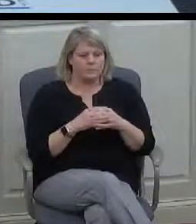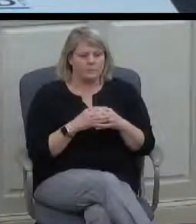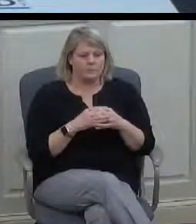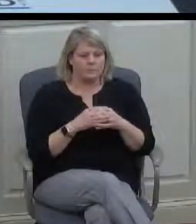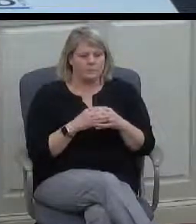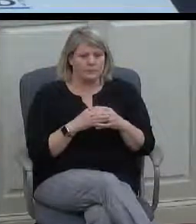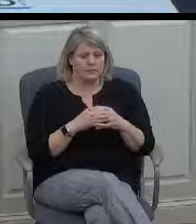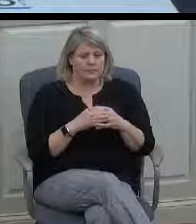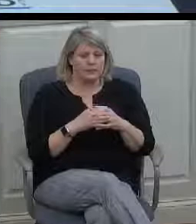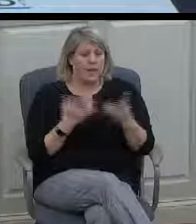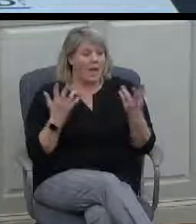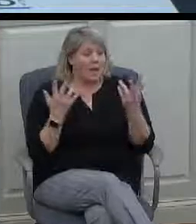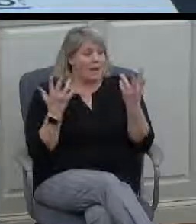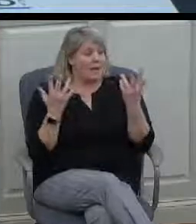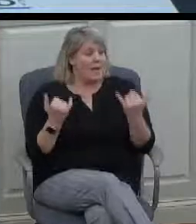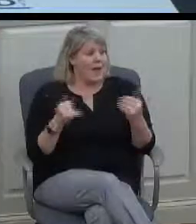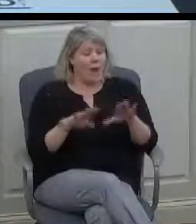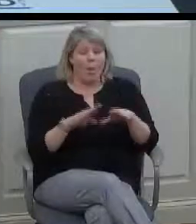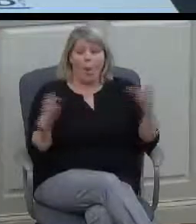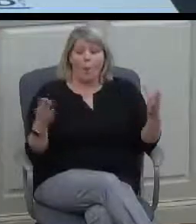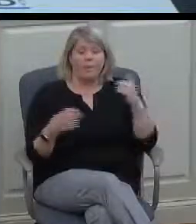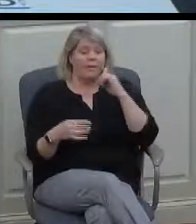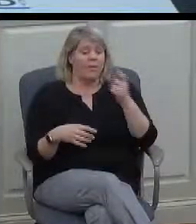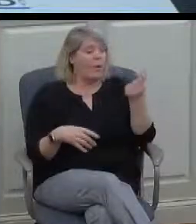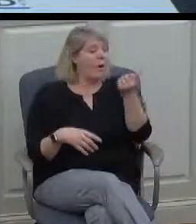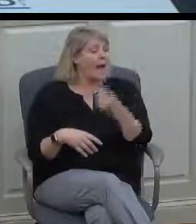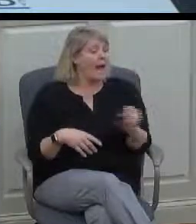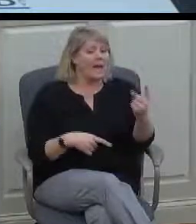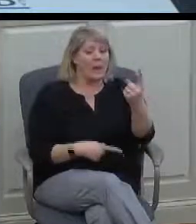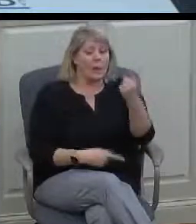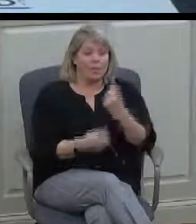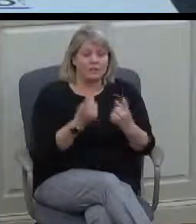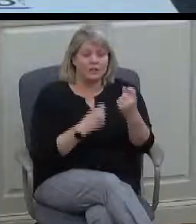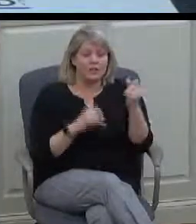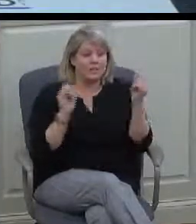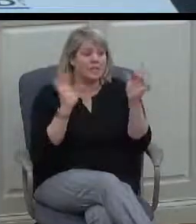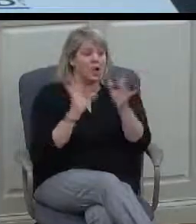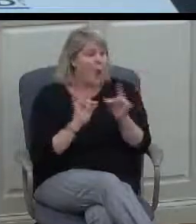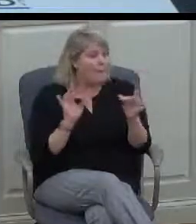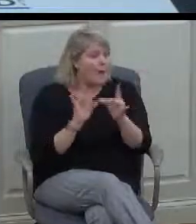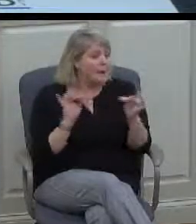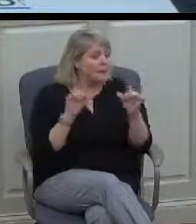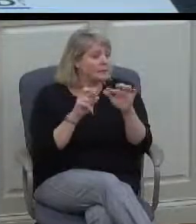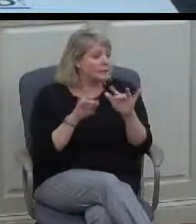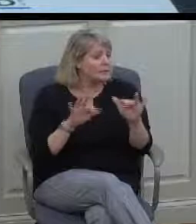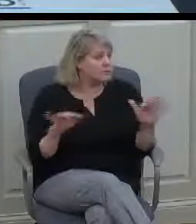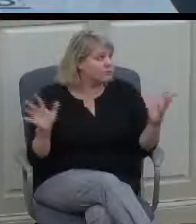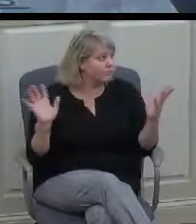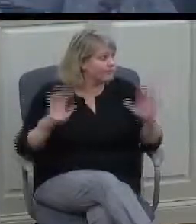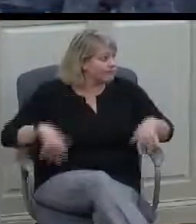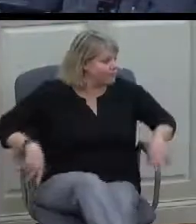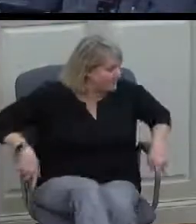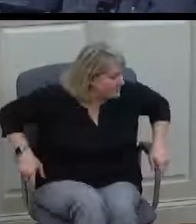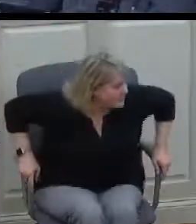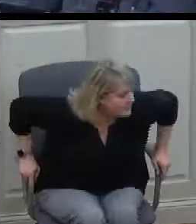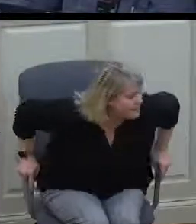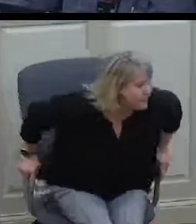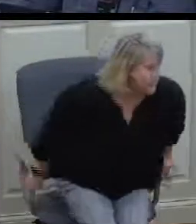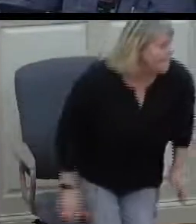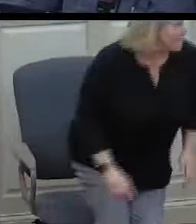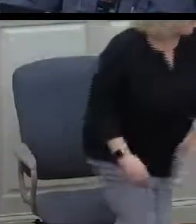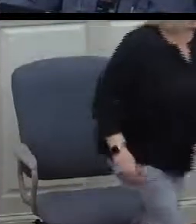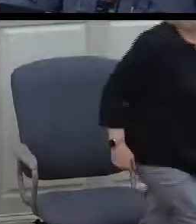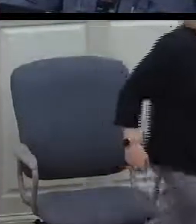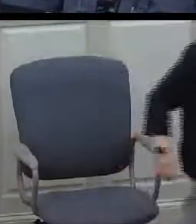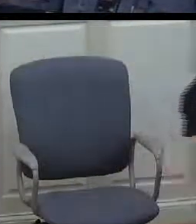So I'd open the floor up for questions. Anybody has any questions or comments? Anything they'd like to know more about? Definitely here to answer